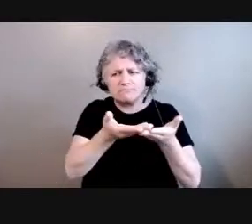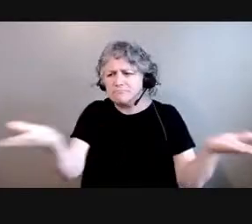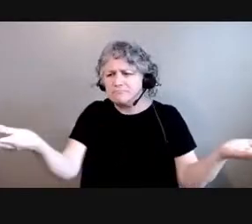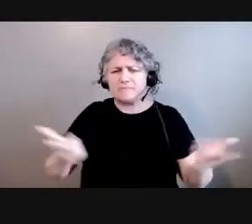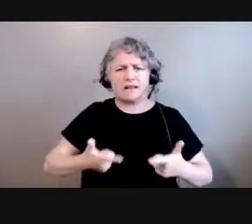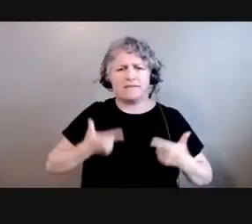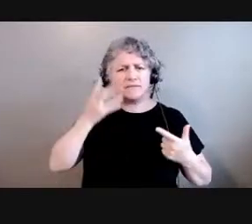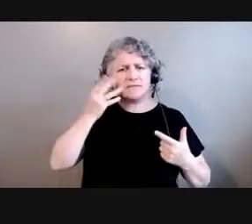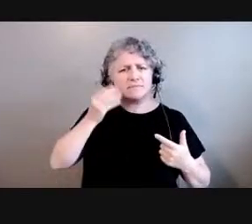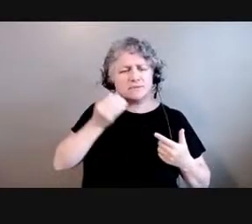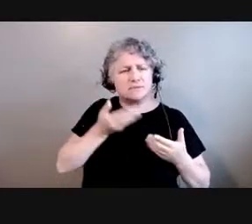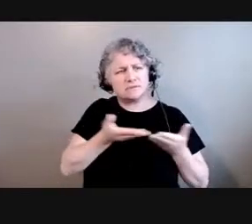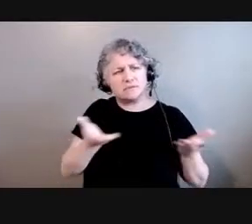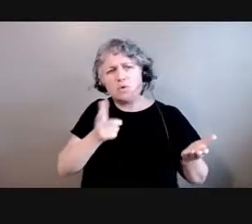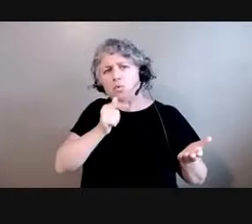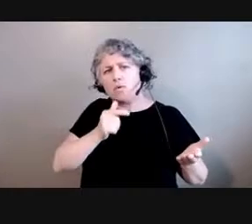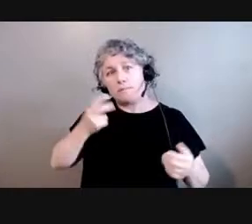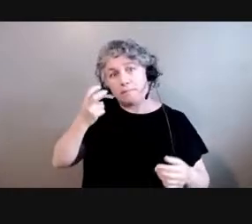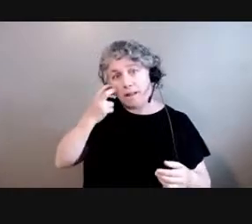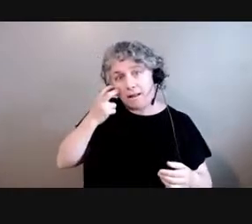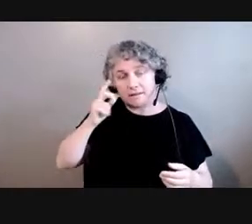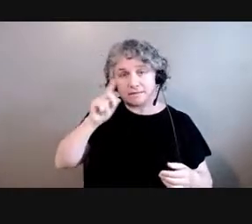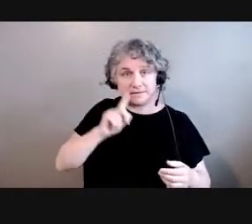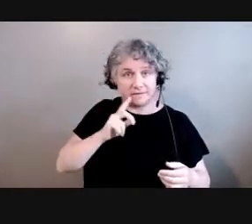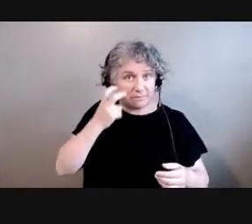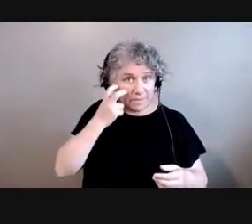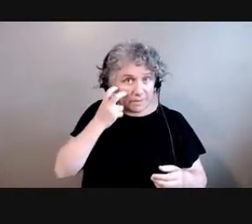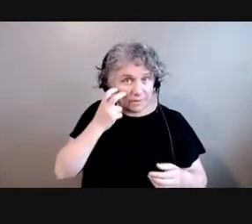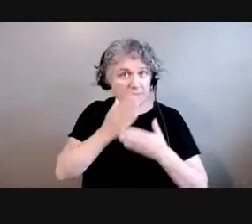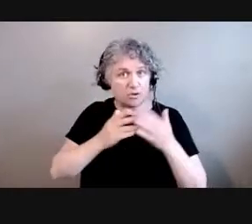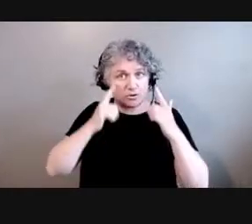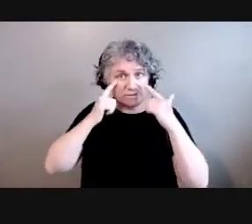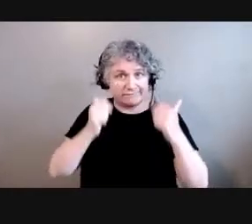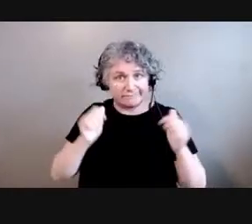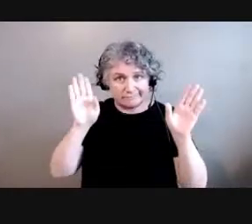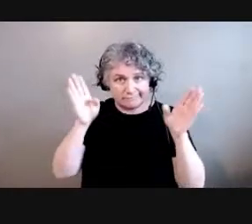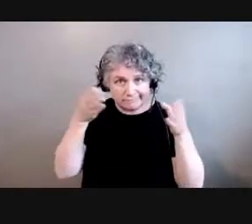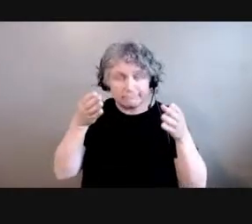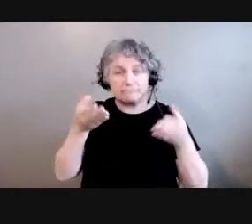who are blind, deafblind, and partially sighted in Canada.